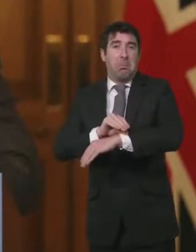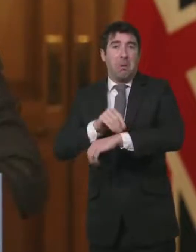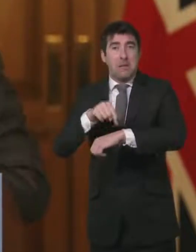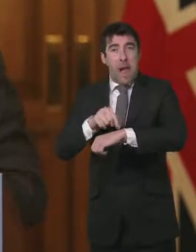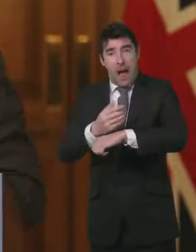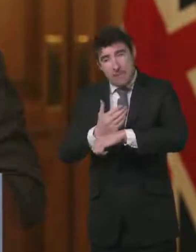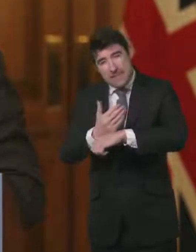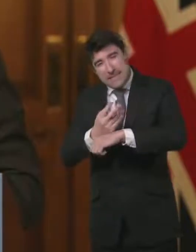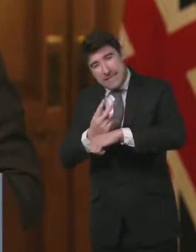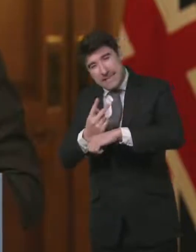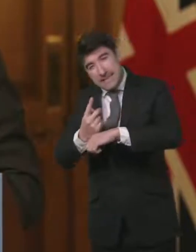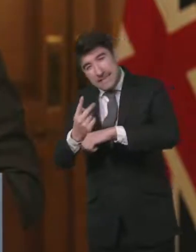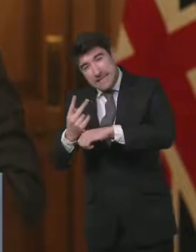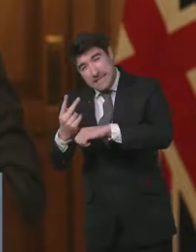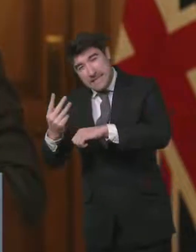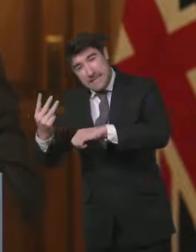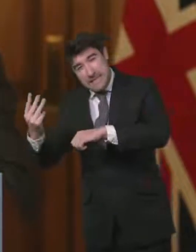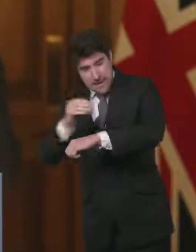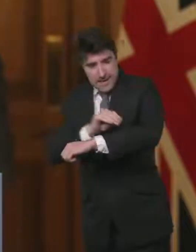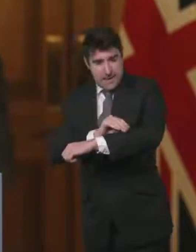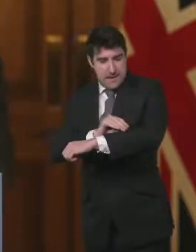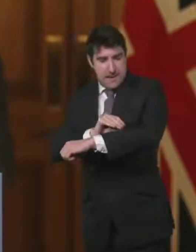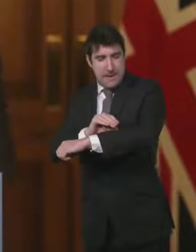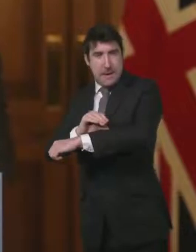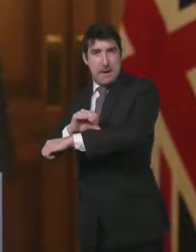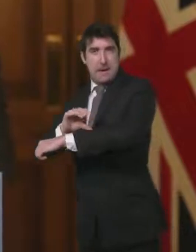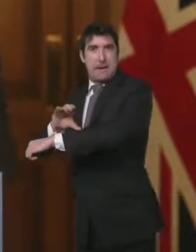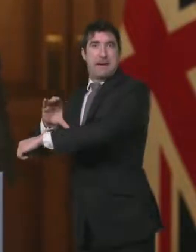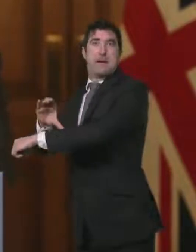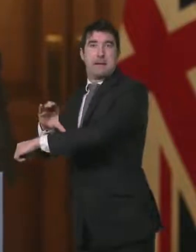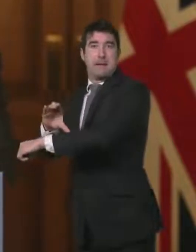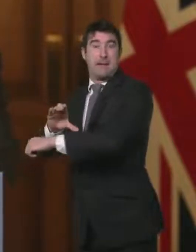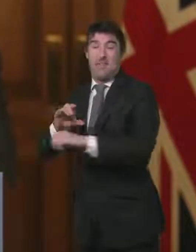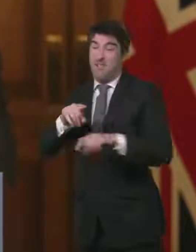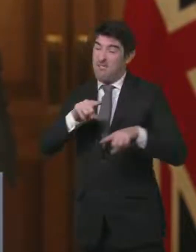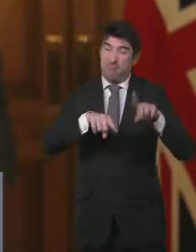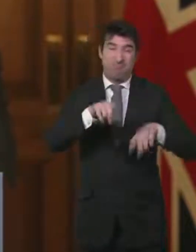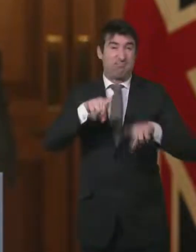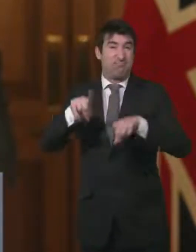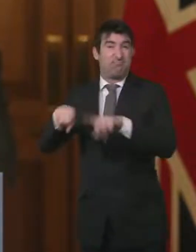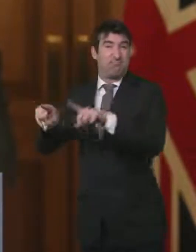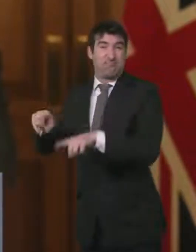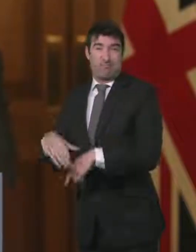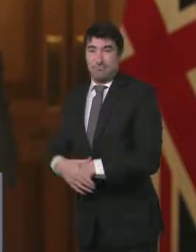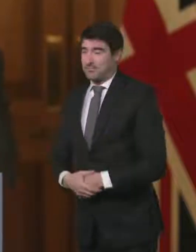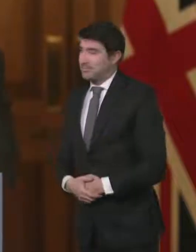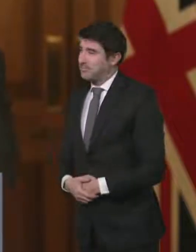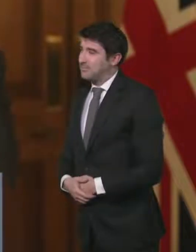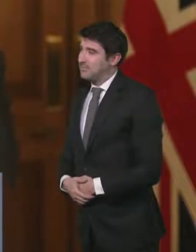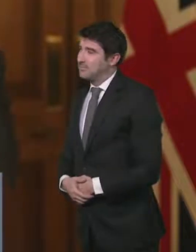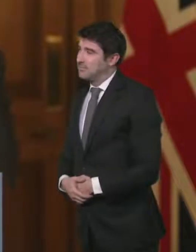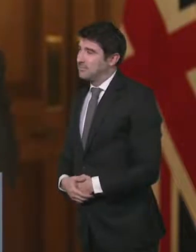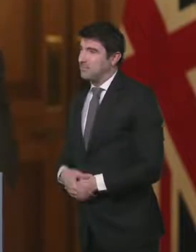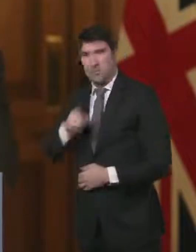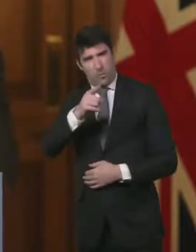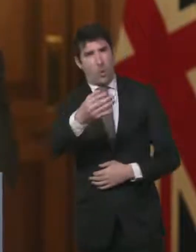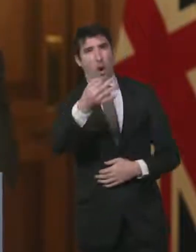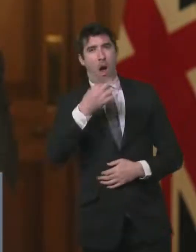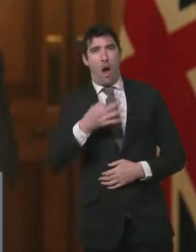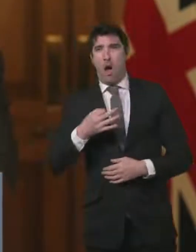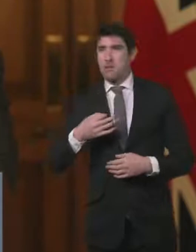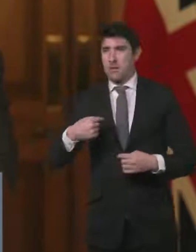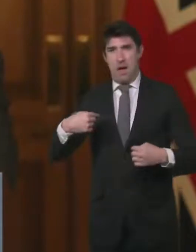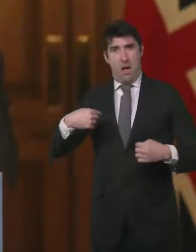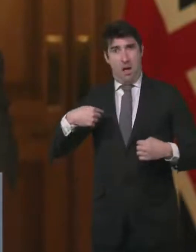whole population in half an hour. How I feel about it, Richard, That's a bit rude. It's very frustrating, obviously, that we're in a